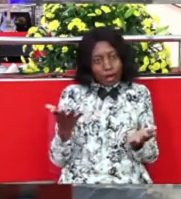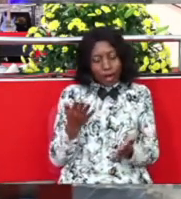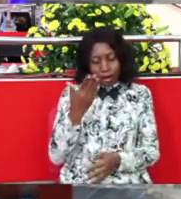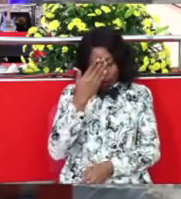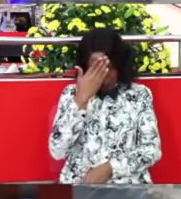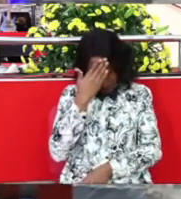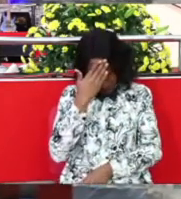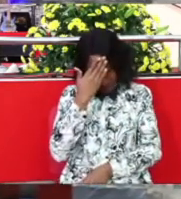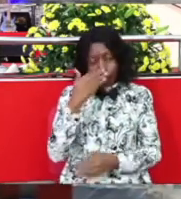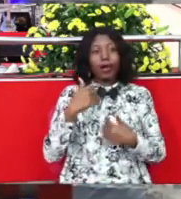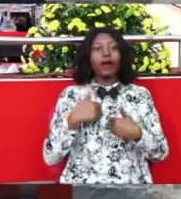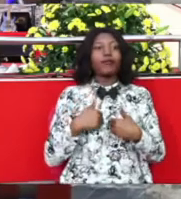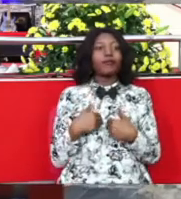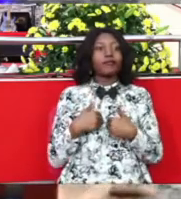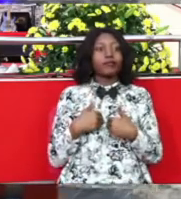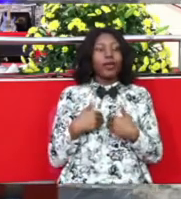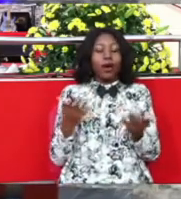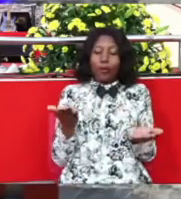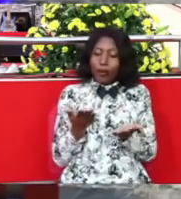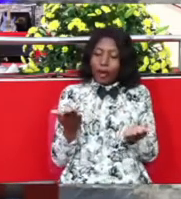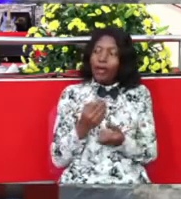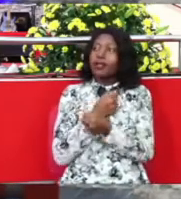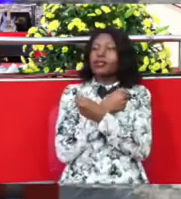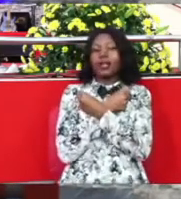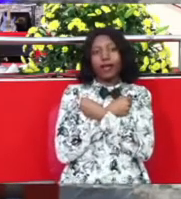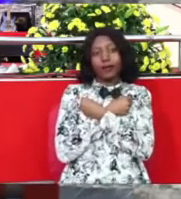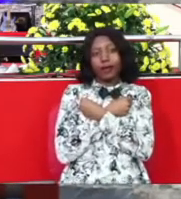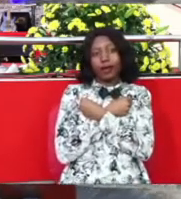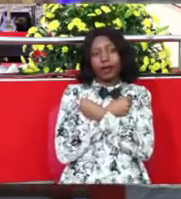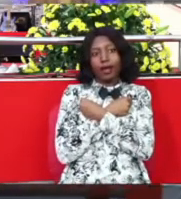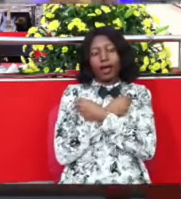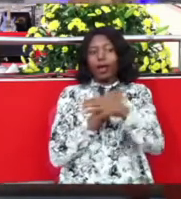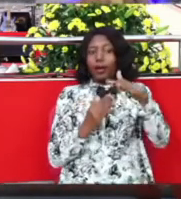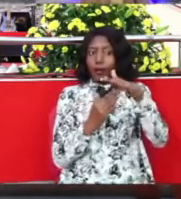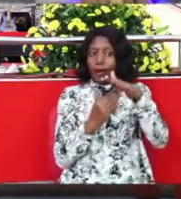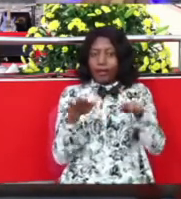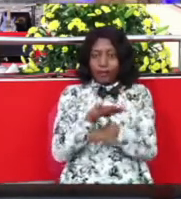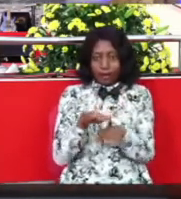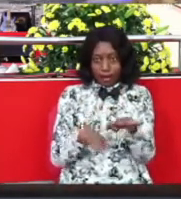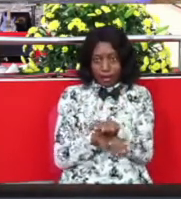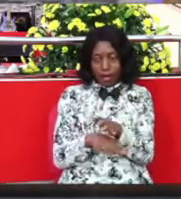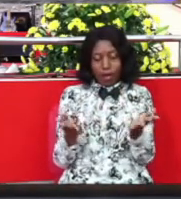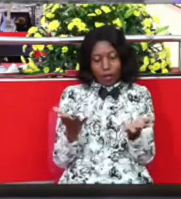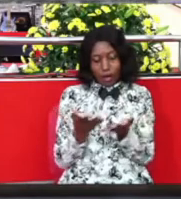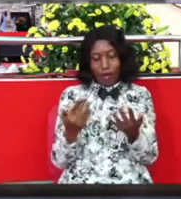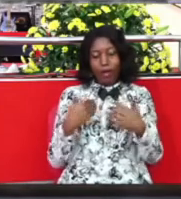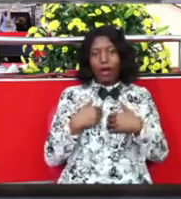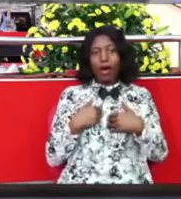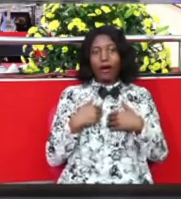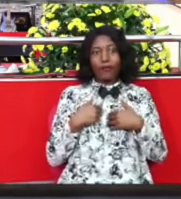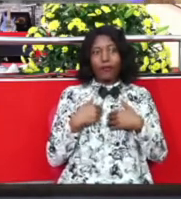pana unyenyekevu. Where he is loved. Ambapo anapendwa. But above everything. Lakini zaidi ya yote. Where there is order. Ambapo